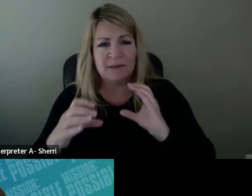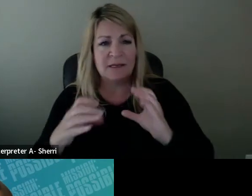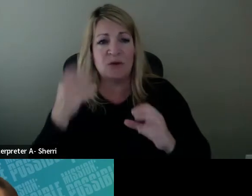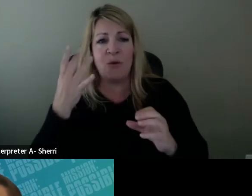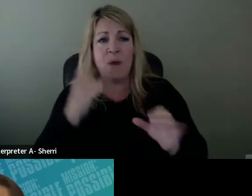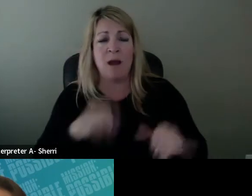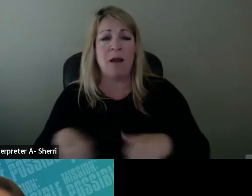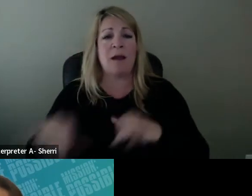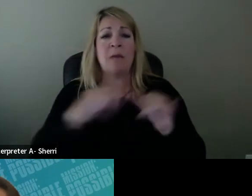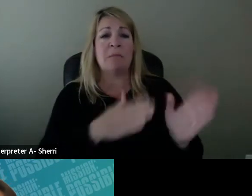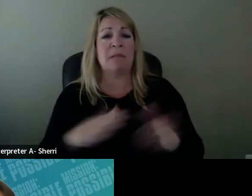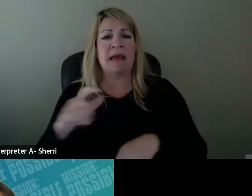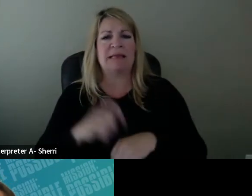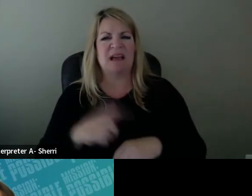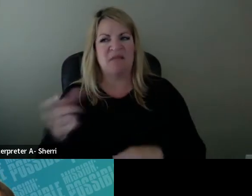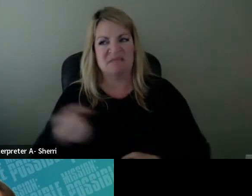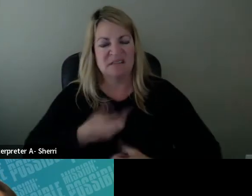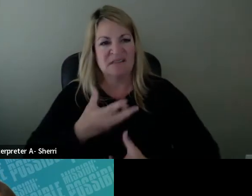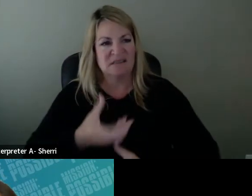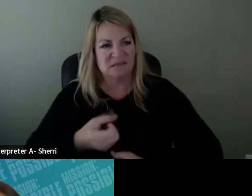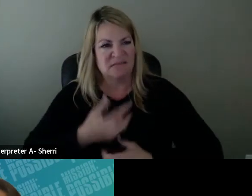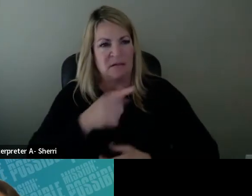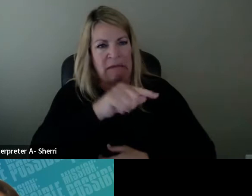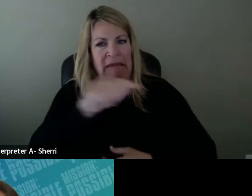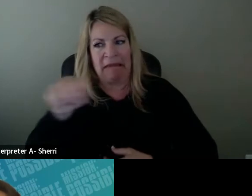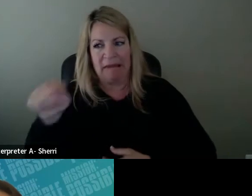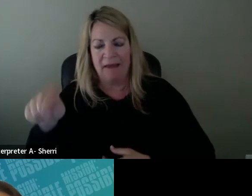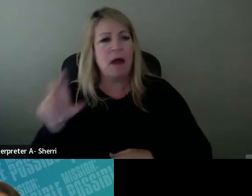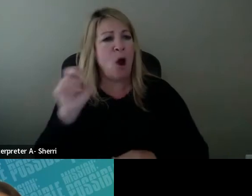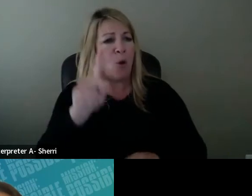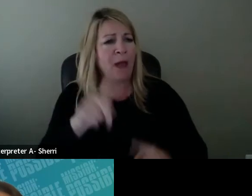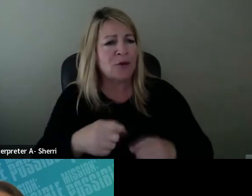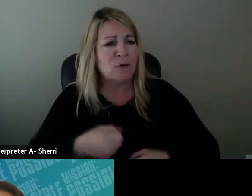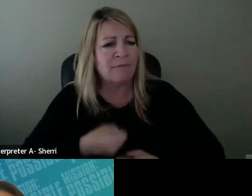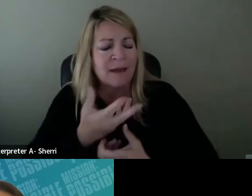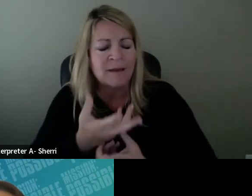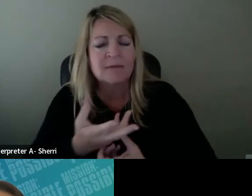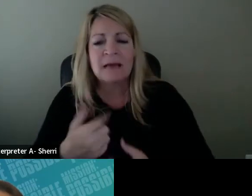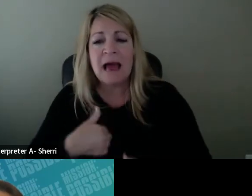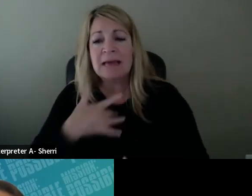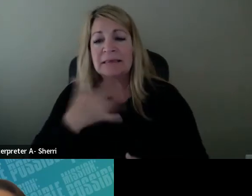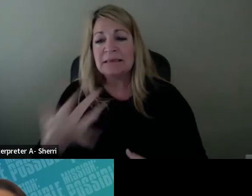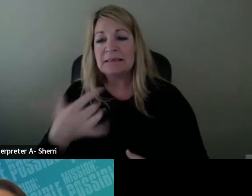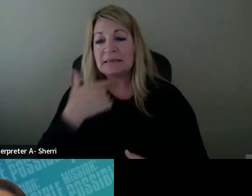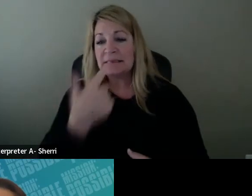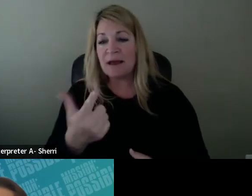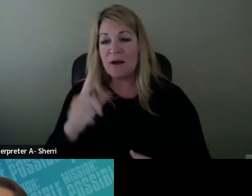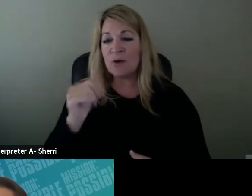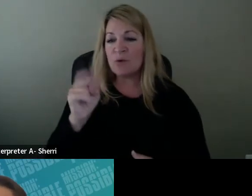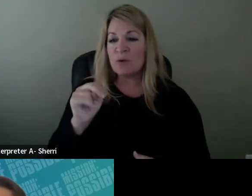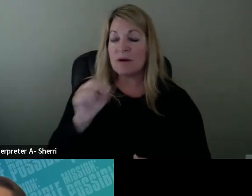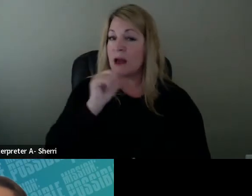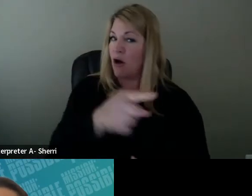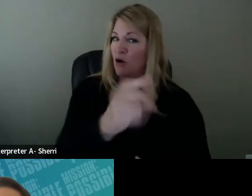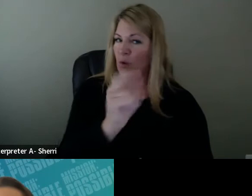time became a venting session. And you know what? It's okay to vent. I usually tell Gwen, and not just Gwen, but also